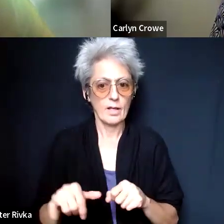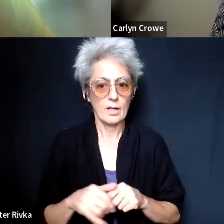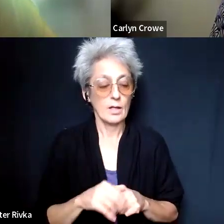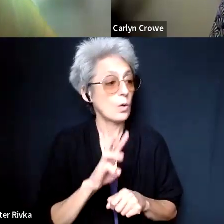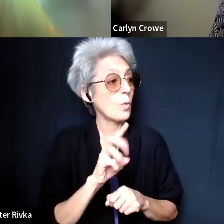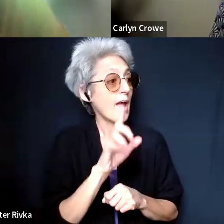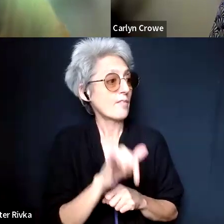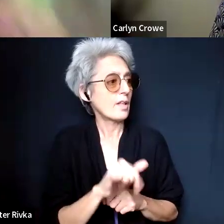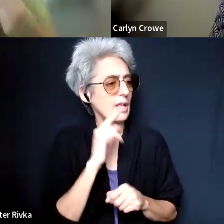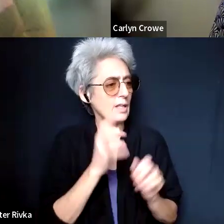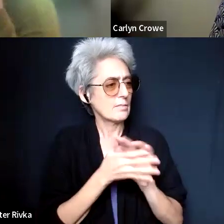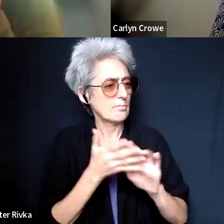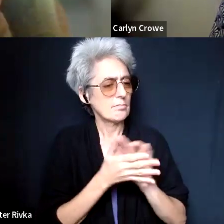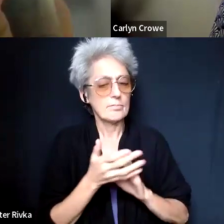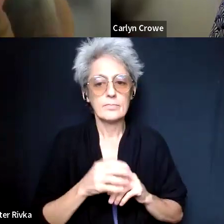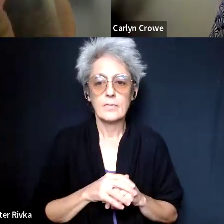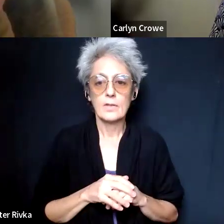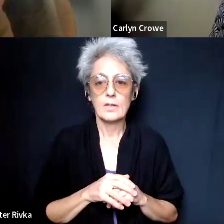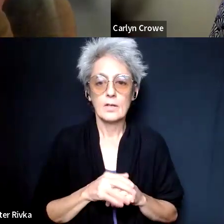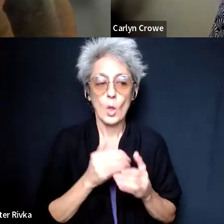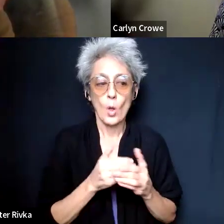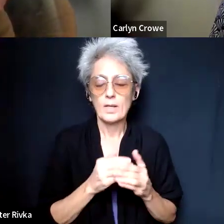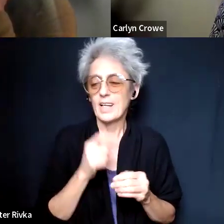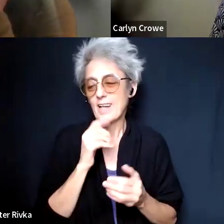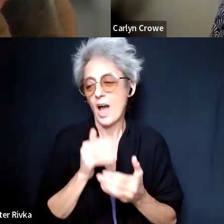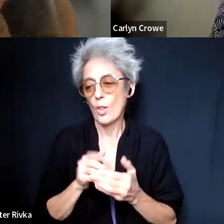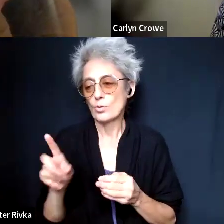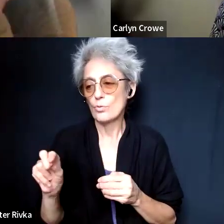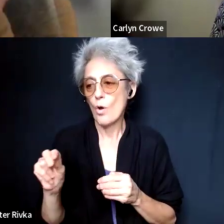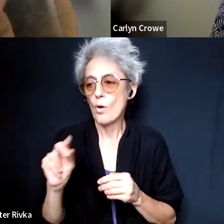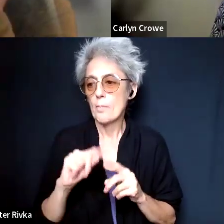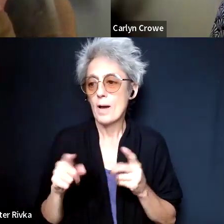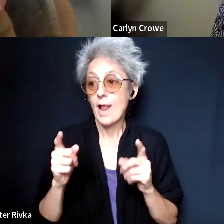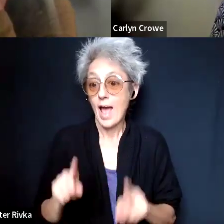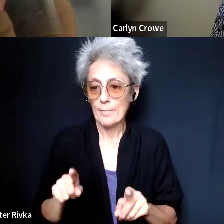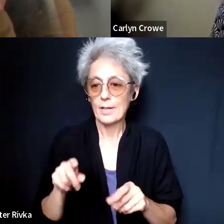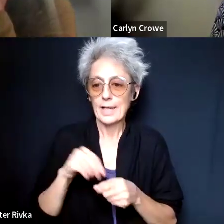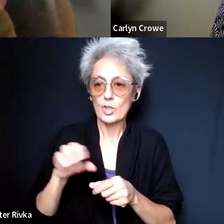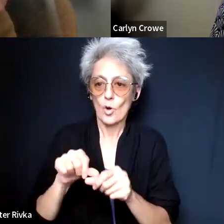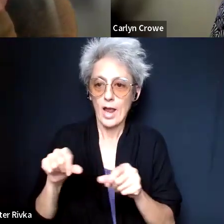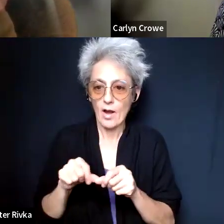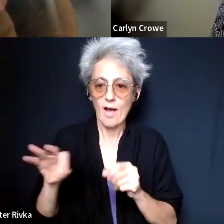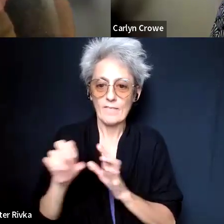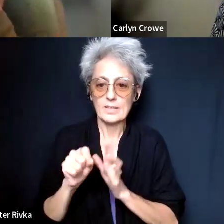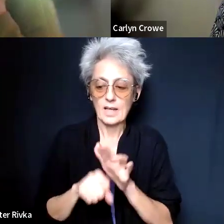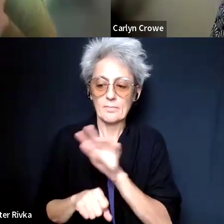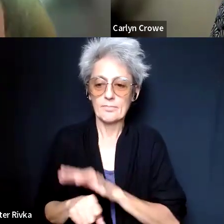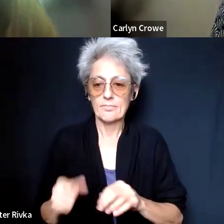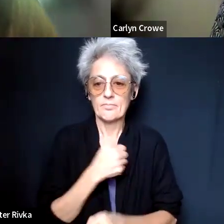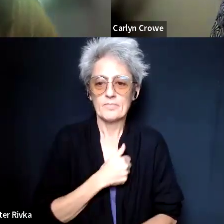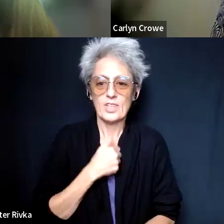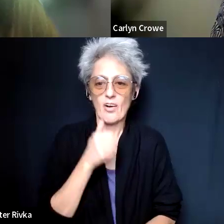by. Waverly is not too close to you, but just happened to be in your area of the state. So apologize Okay. for it not being